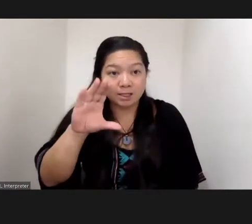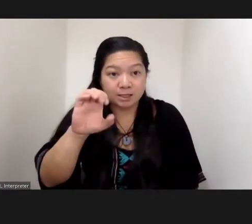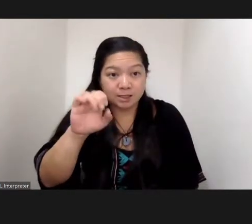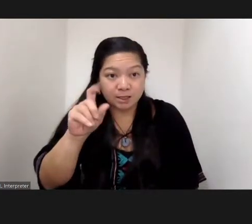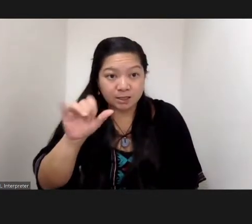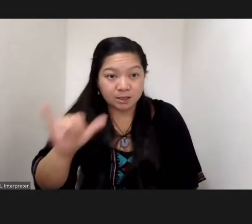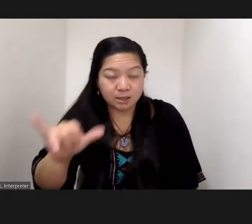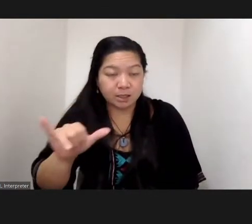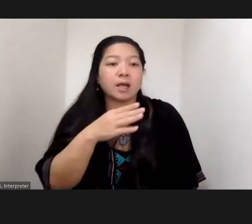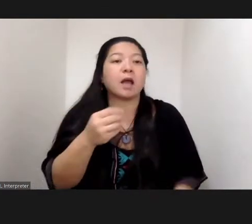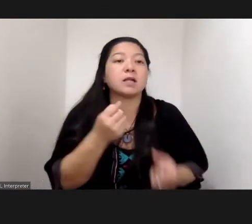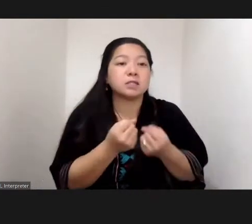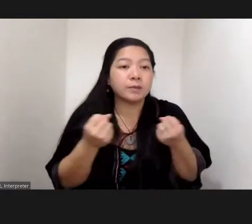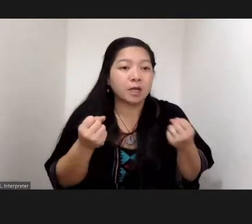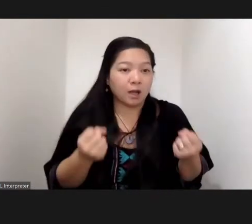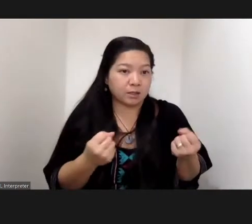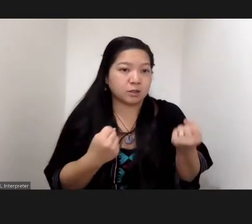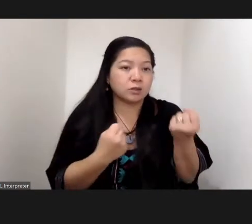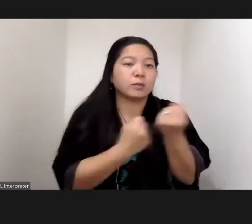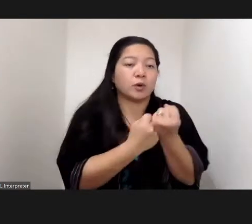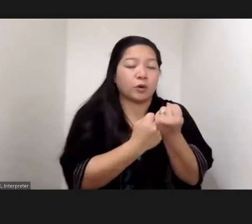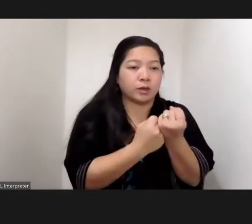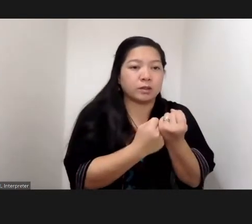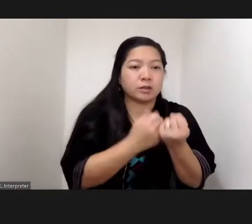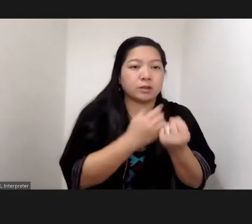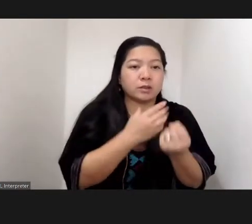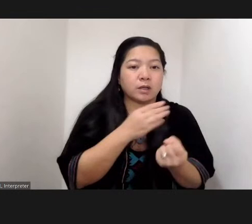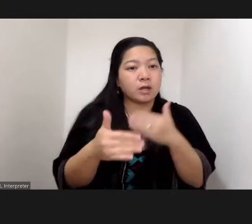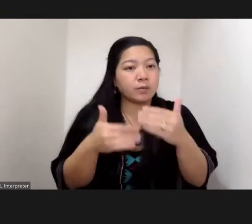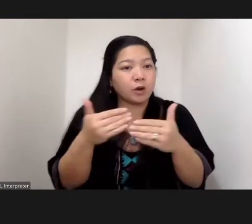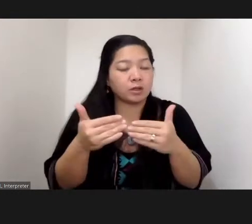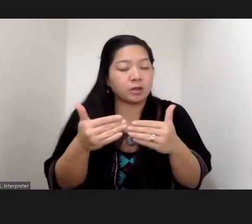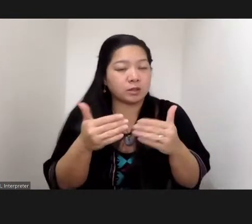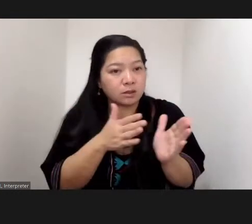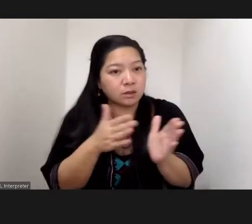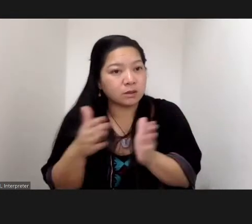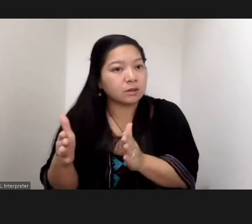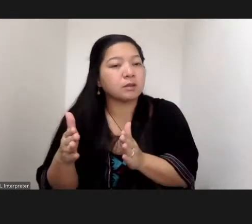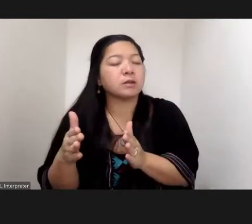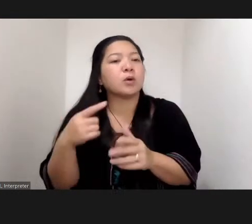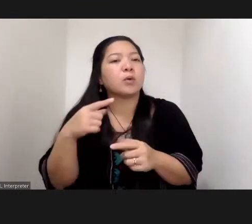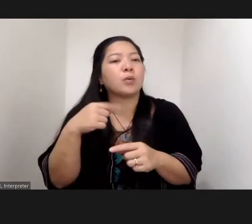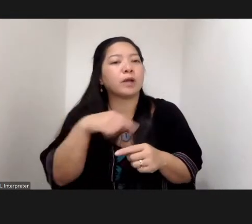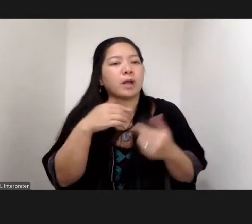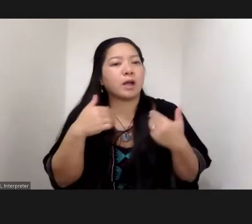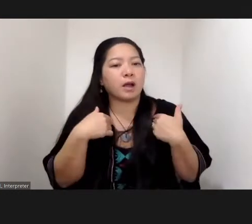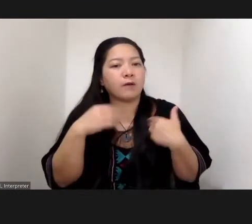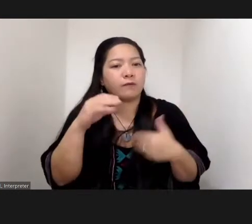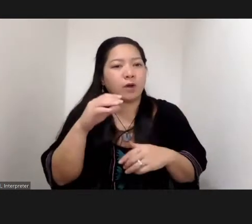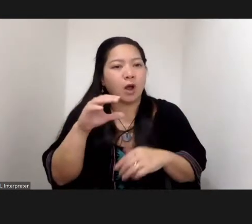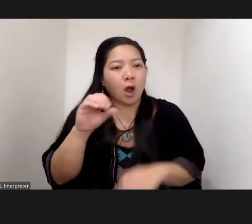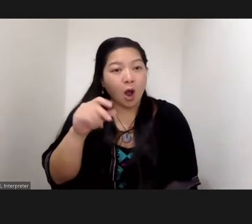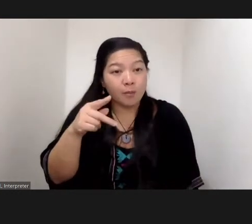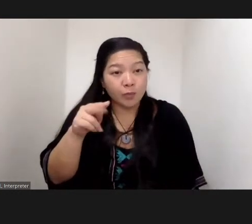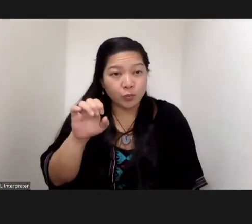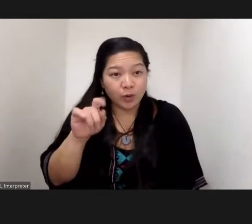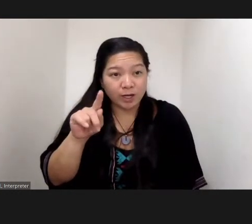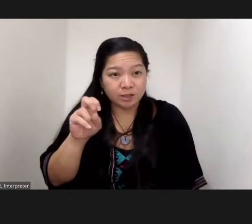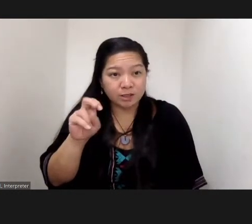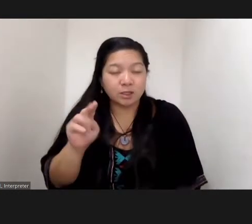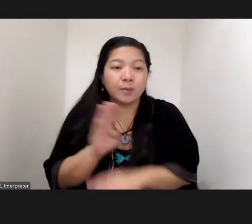the supplies, we have the processes, we have the operations in